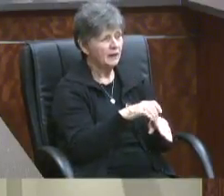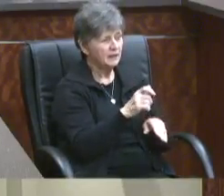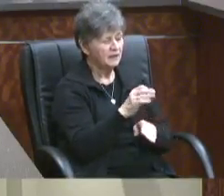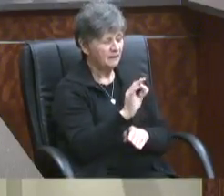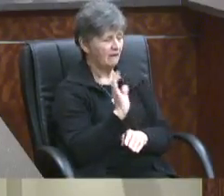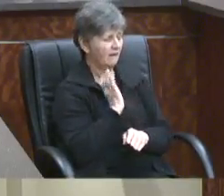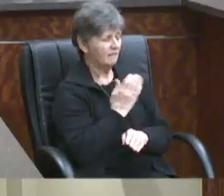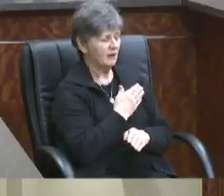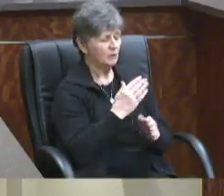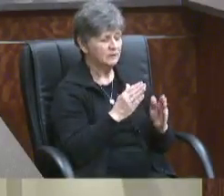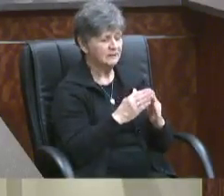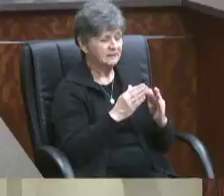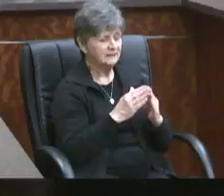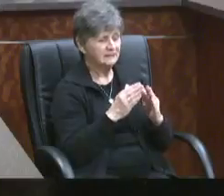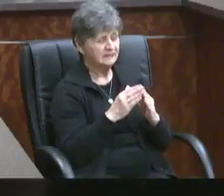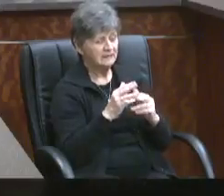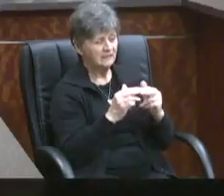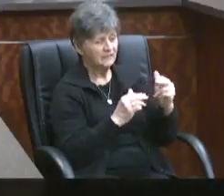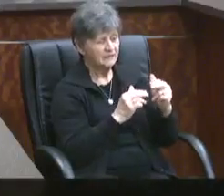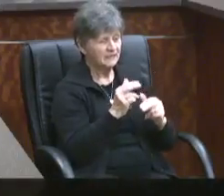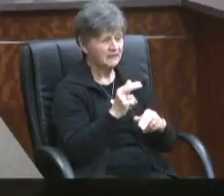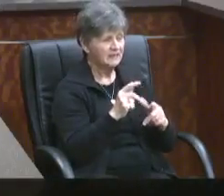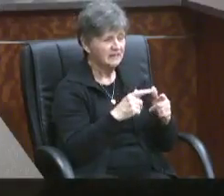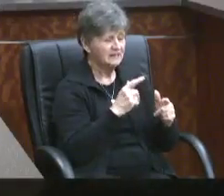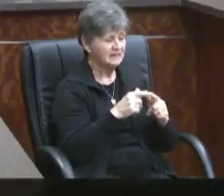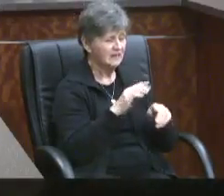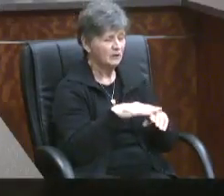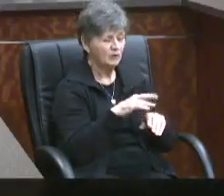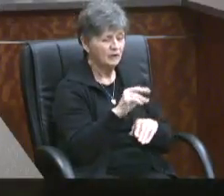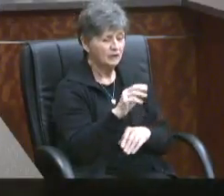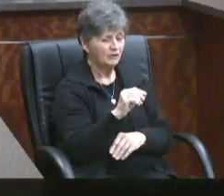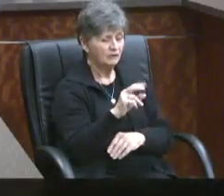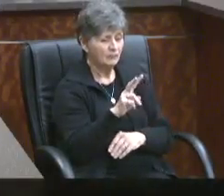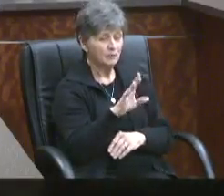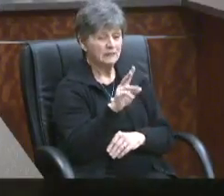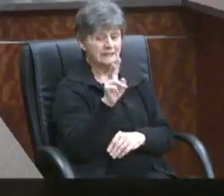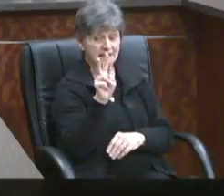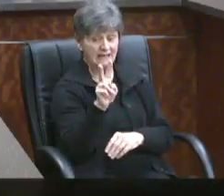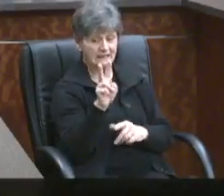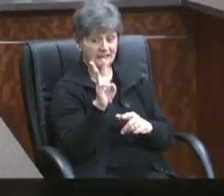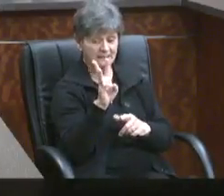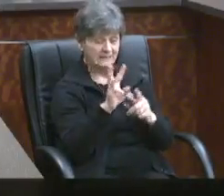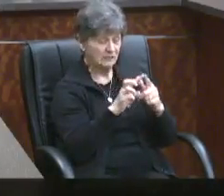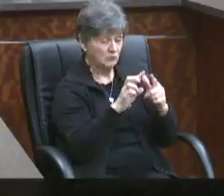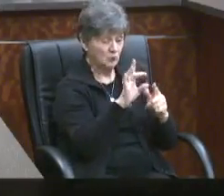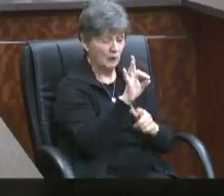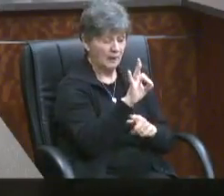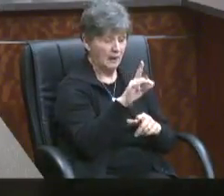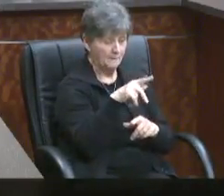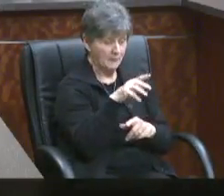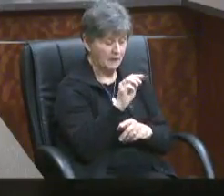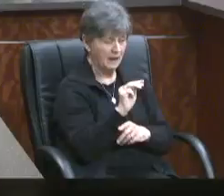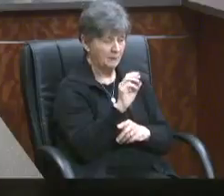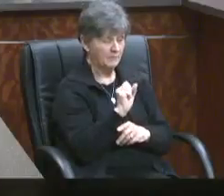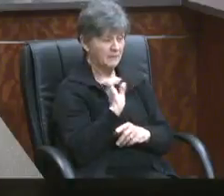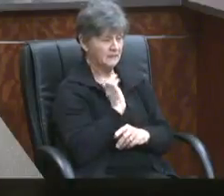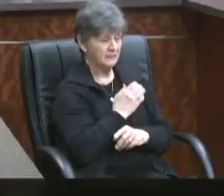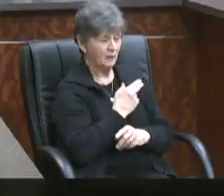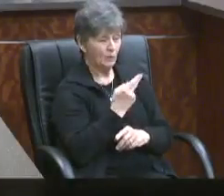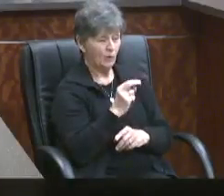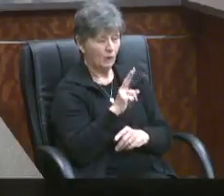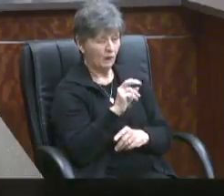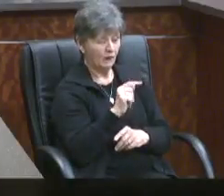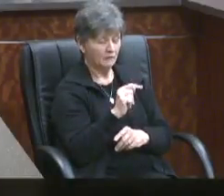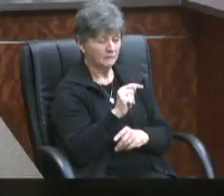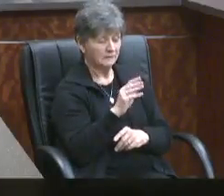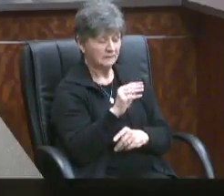city facilities. And then on November the 2nd from 6 to 8 p.m. is our Harvest Moon Hayride